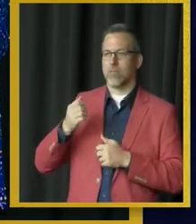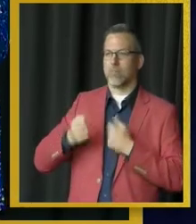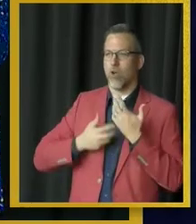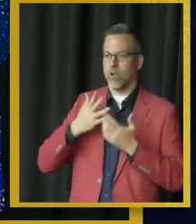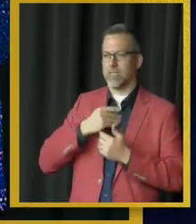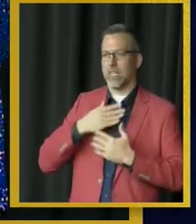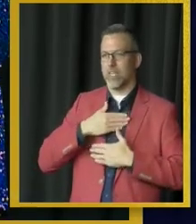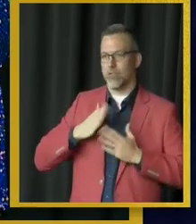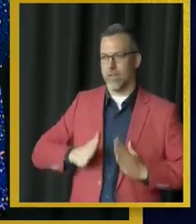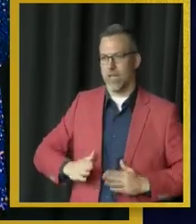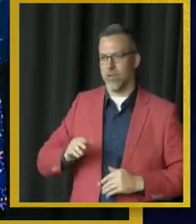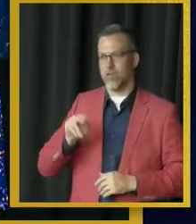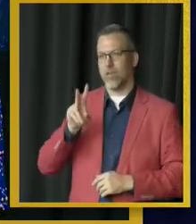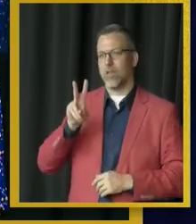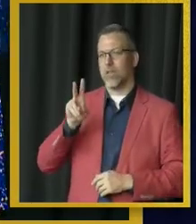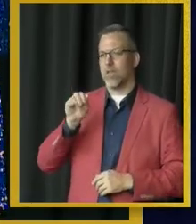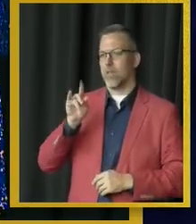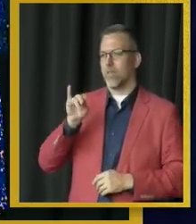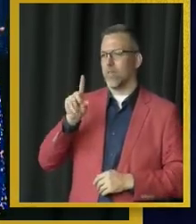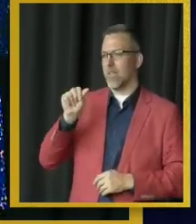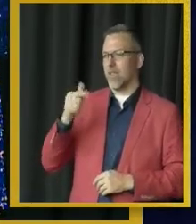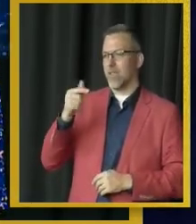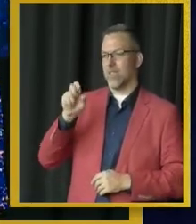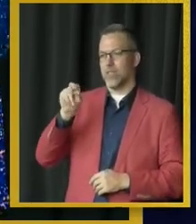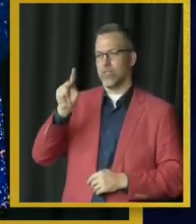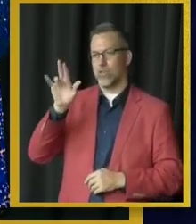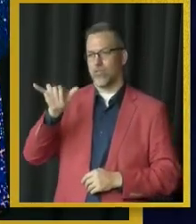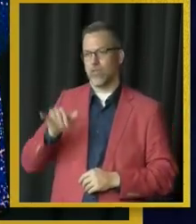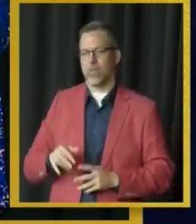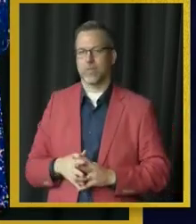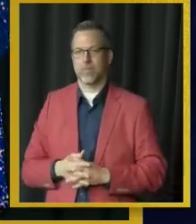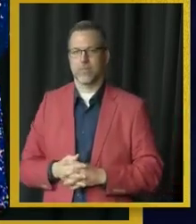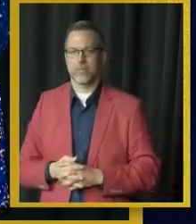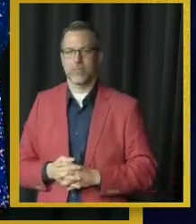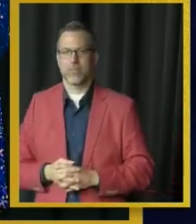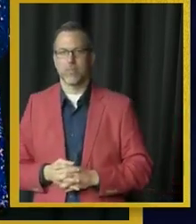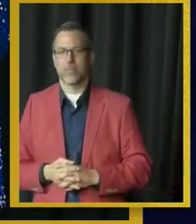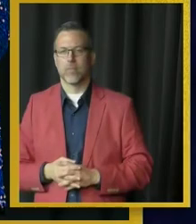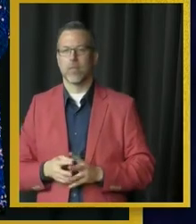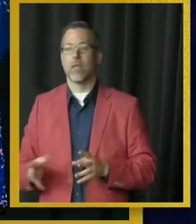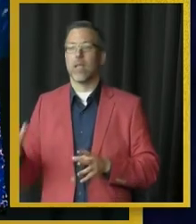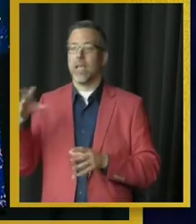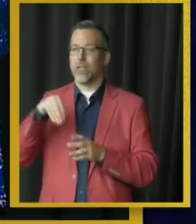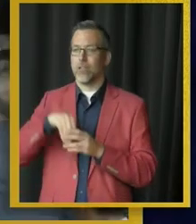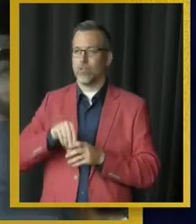entertainer, Vidalia Ann Gentry. At Inclusion Tennessee,